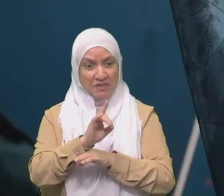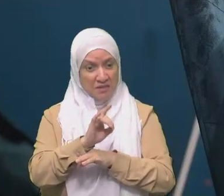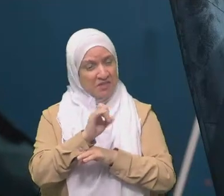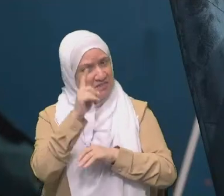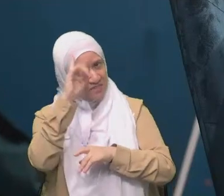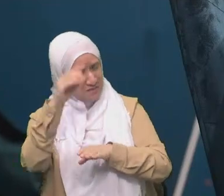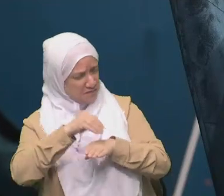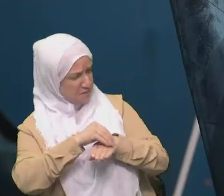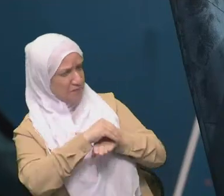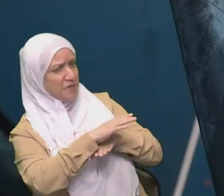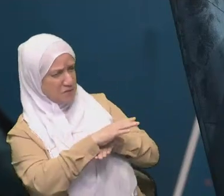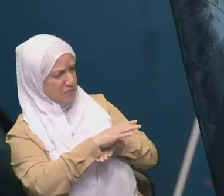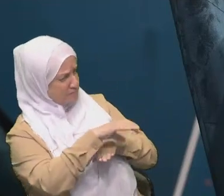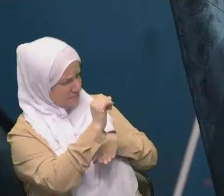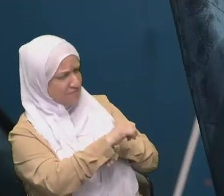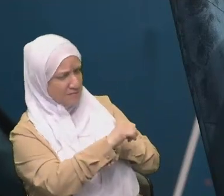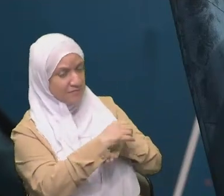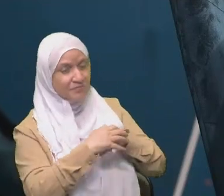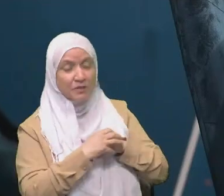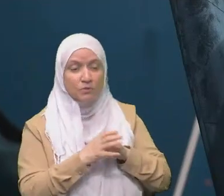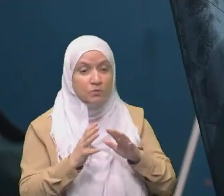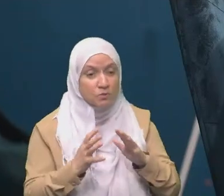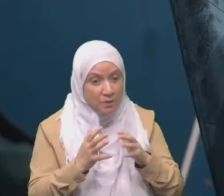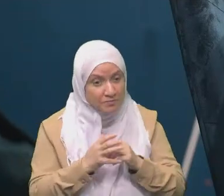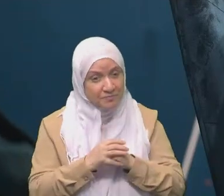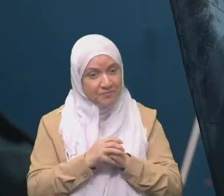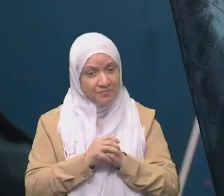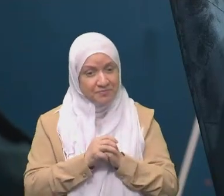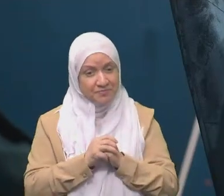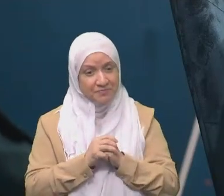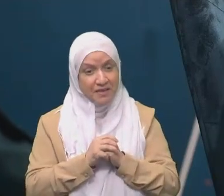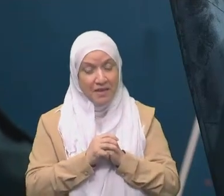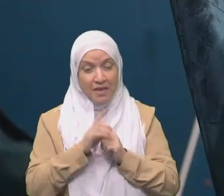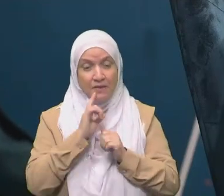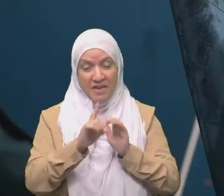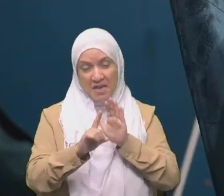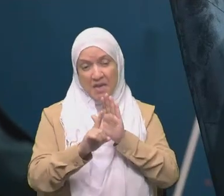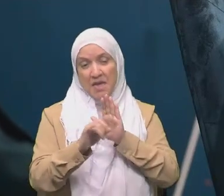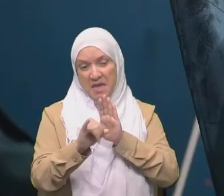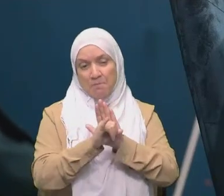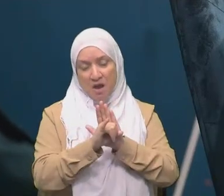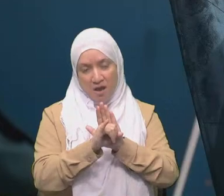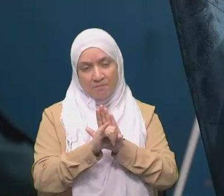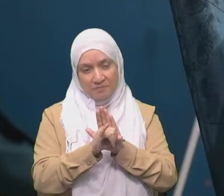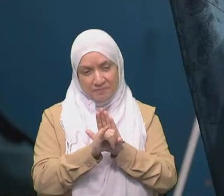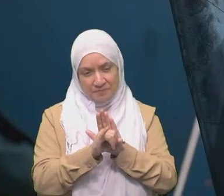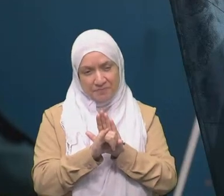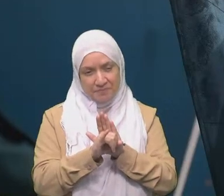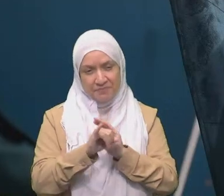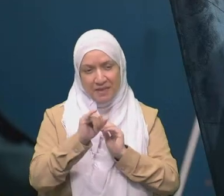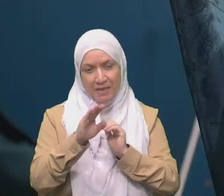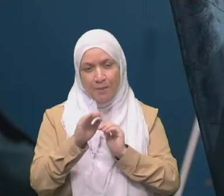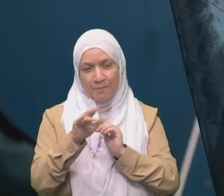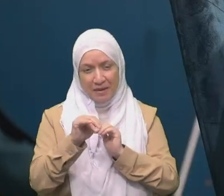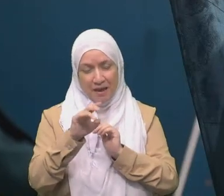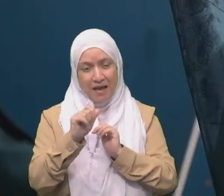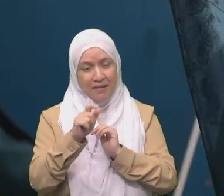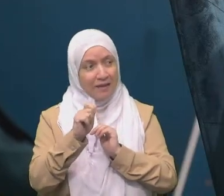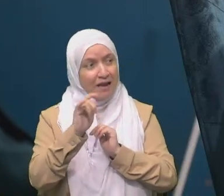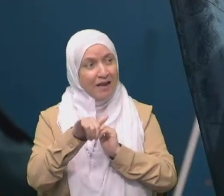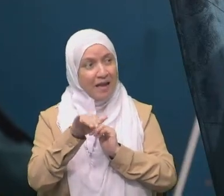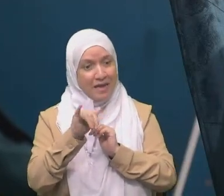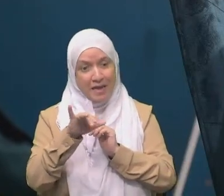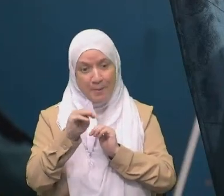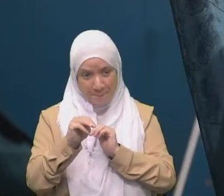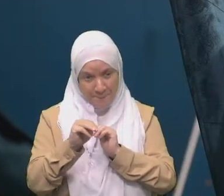have changed. But then Ibn Qayyim rahimahullah, he says, look, we have to also understand something very important. In order for this to be effective, in order